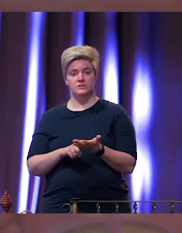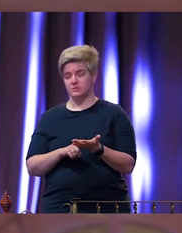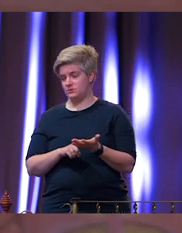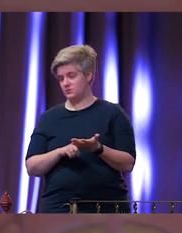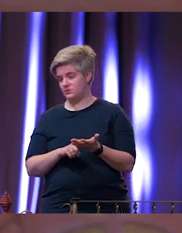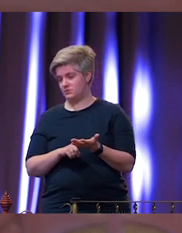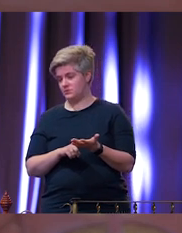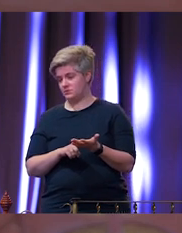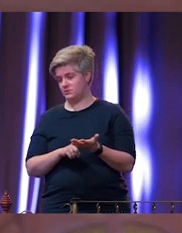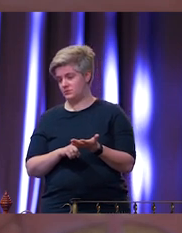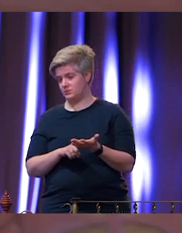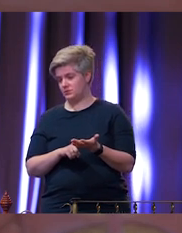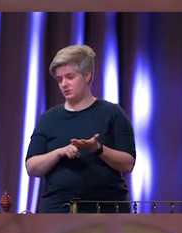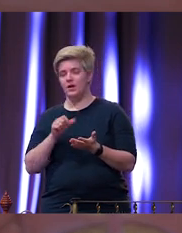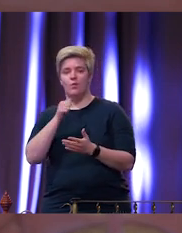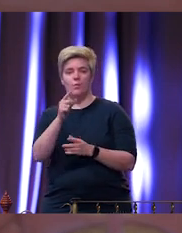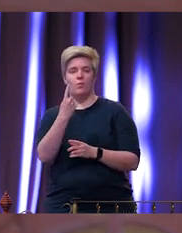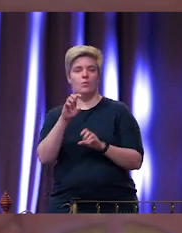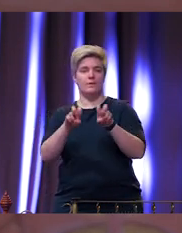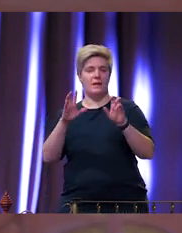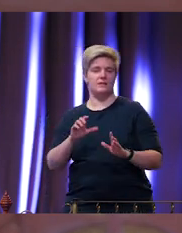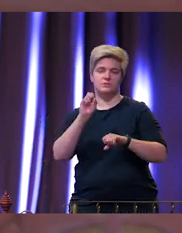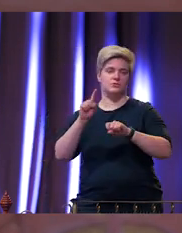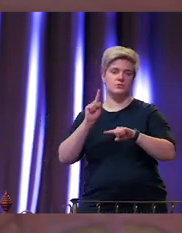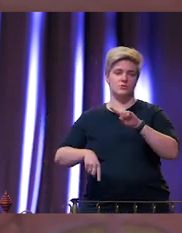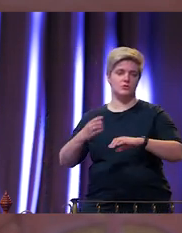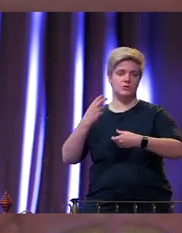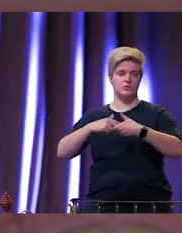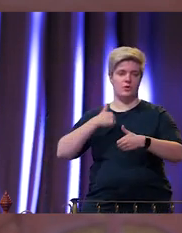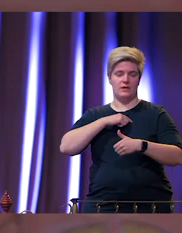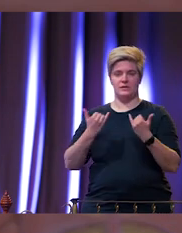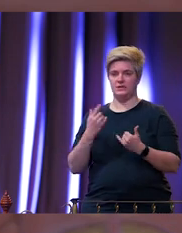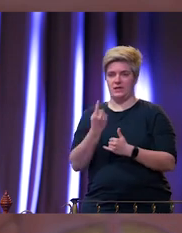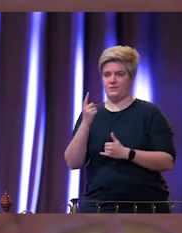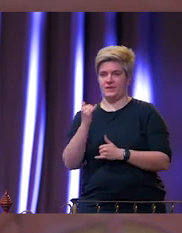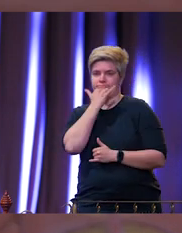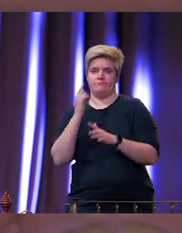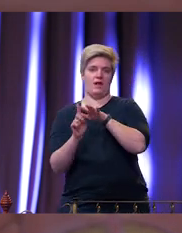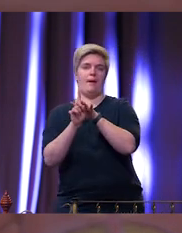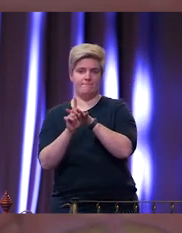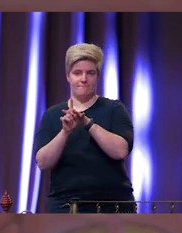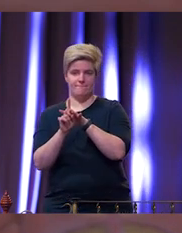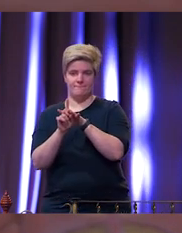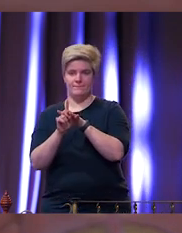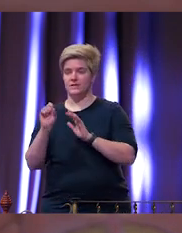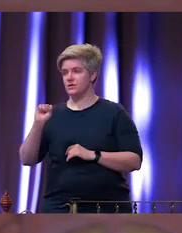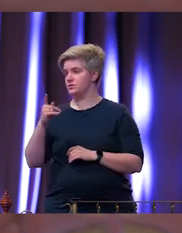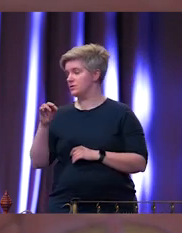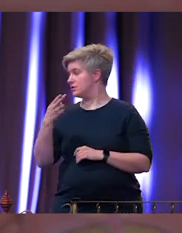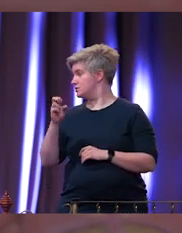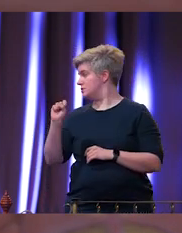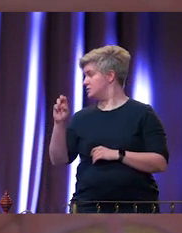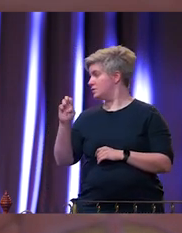Marsha Festin isn't able to join us today. She had something come up very suddenly. And so Suellen Burns is going to pinch hit. So it is